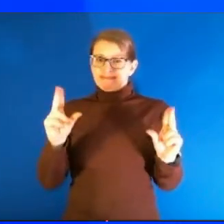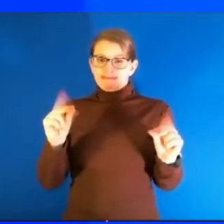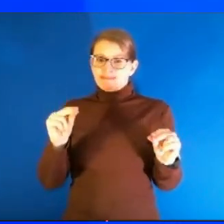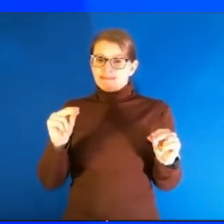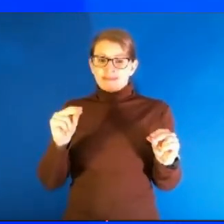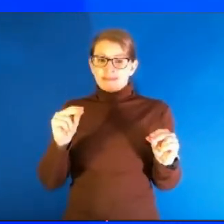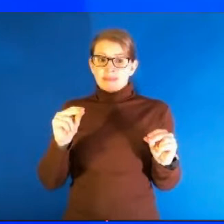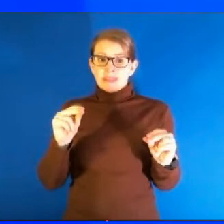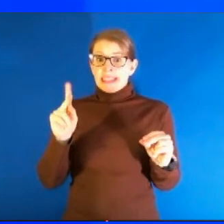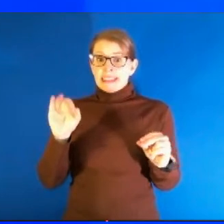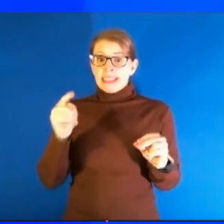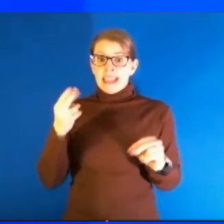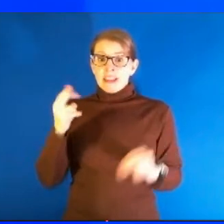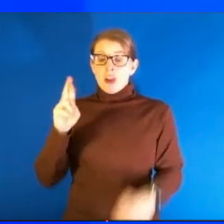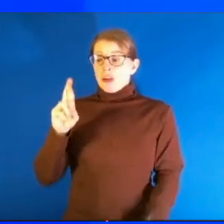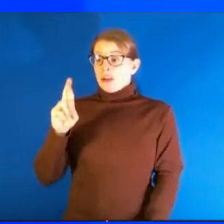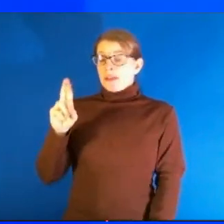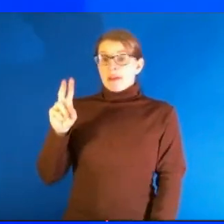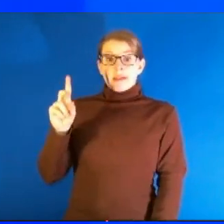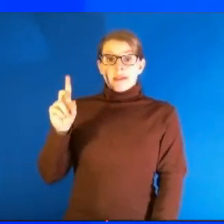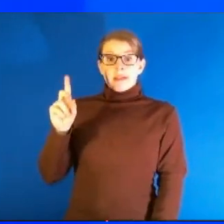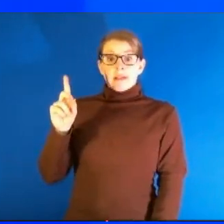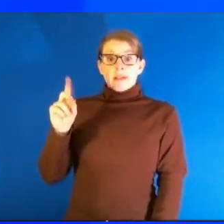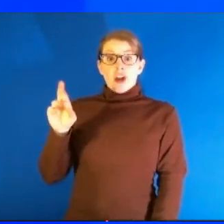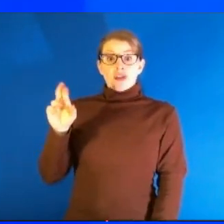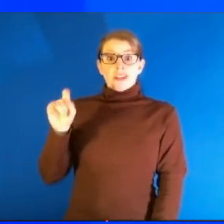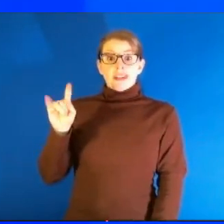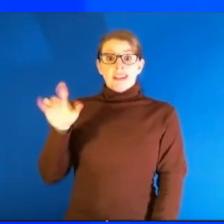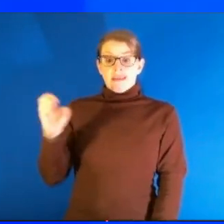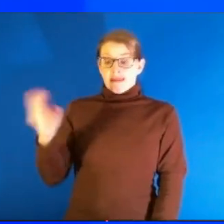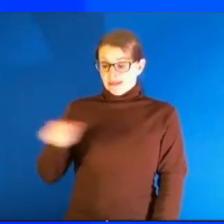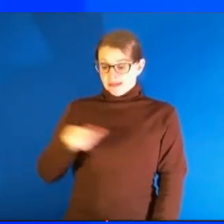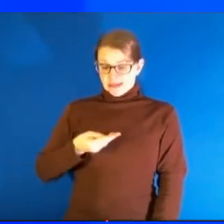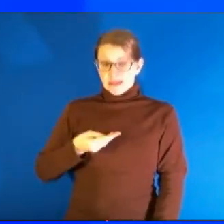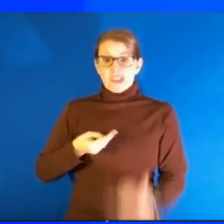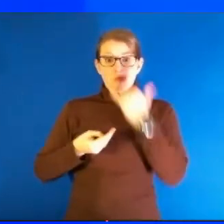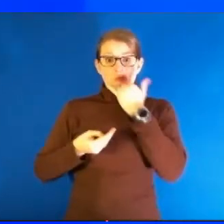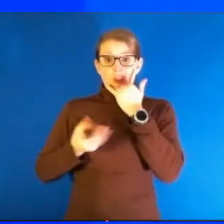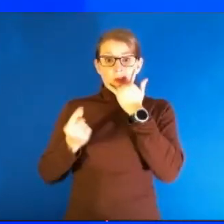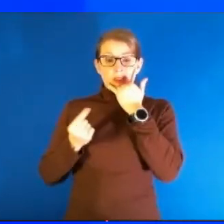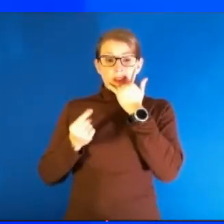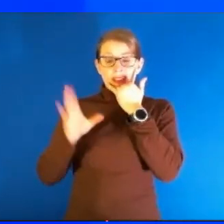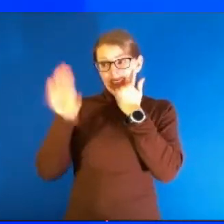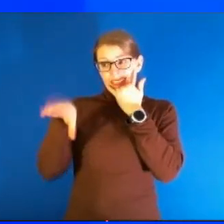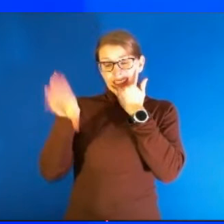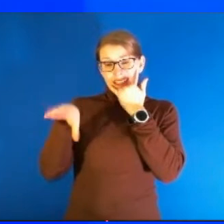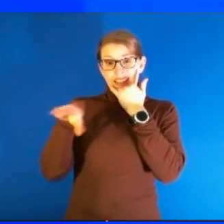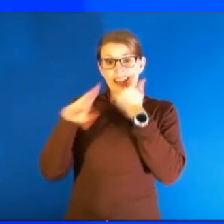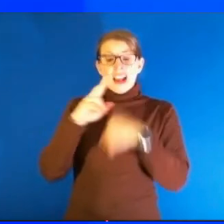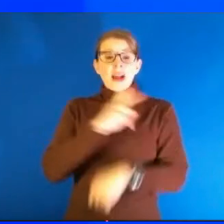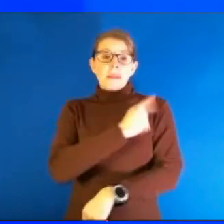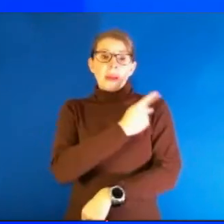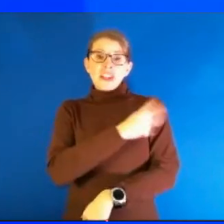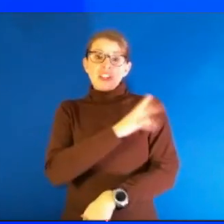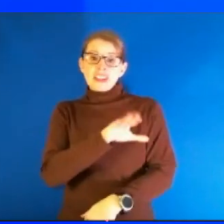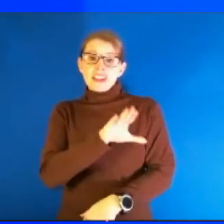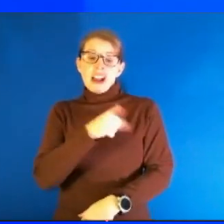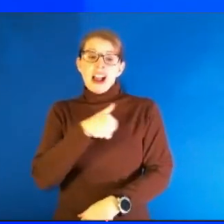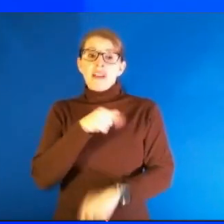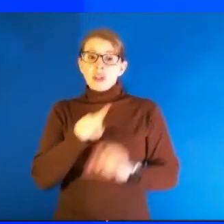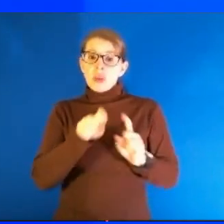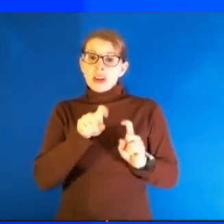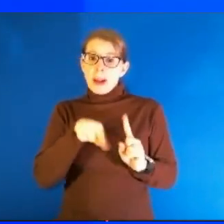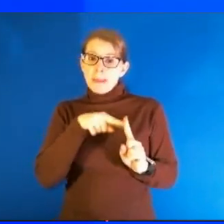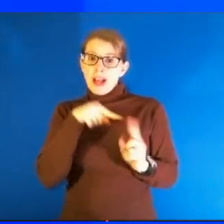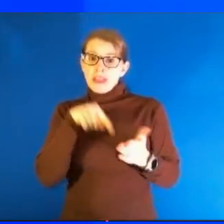or Dr. Sales sends me a script and I get it and I think this is wrong, you know what I'm going to do? I'm going to say, hey, patient, I think I got some questions about this. Let me